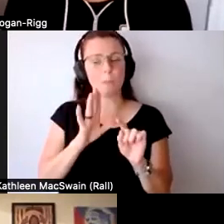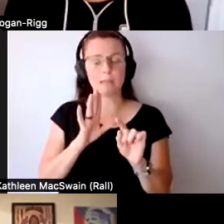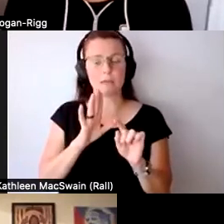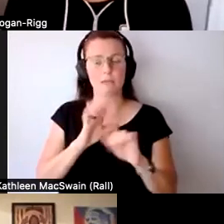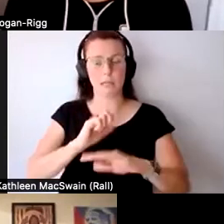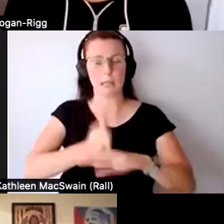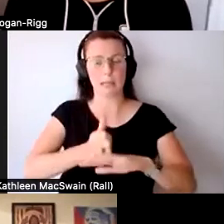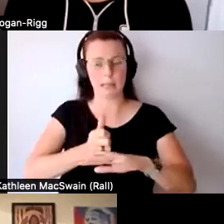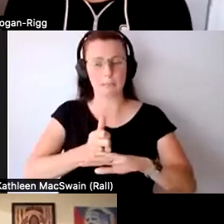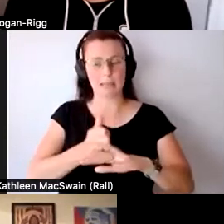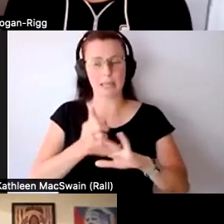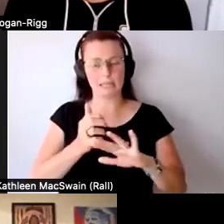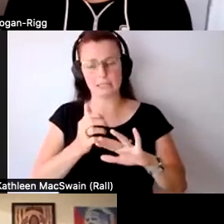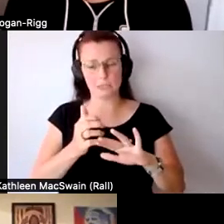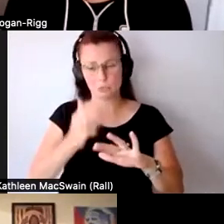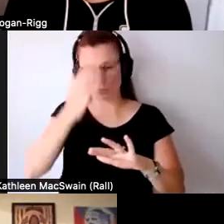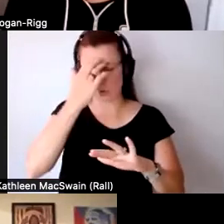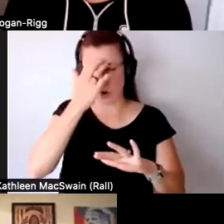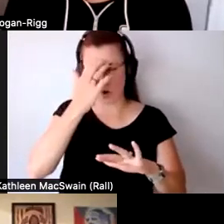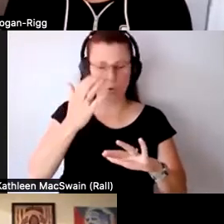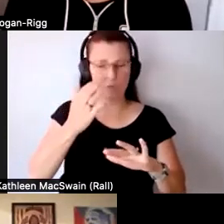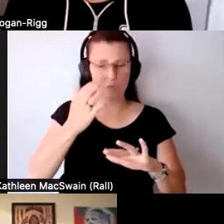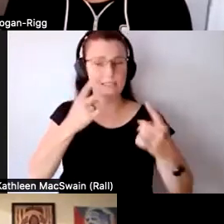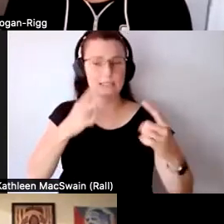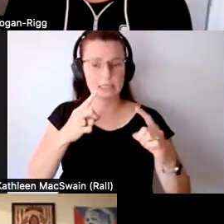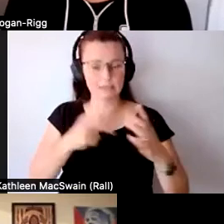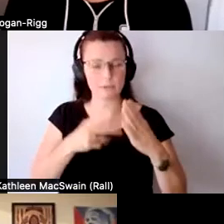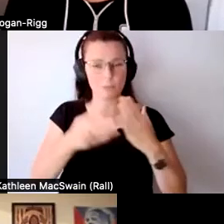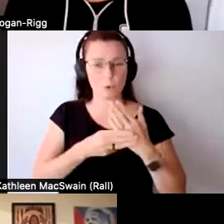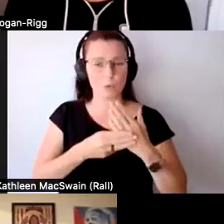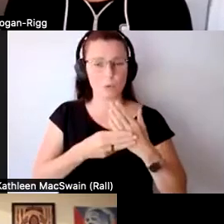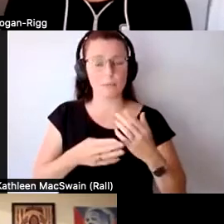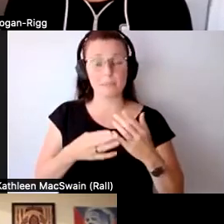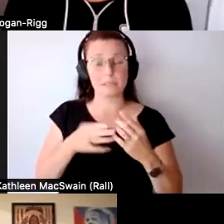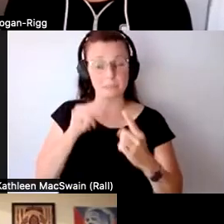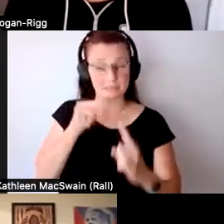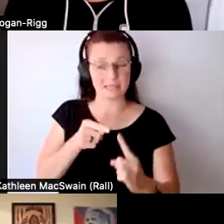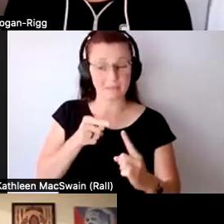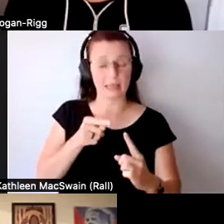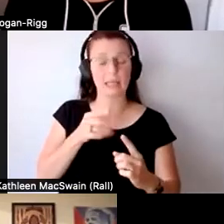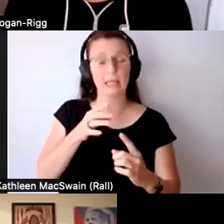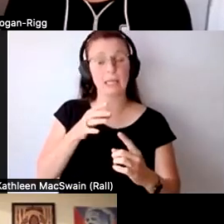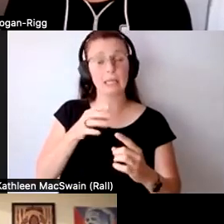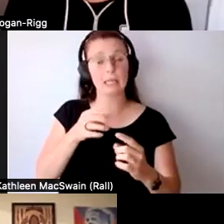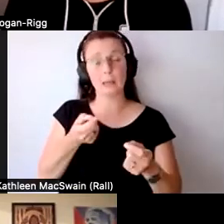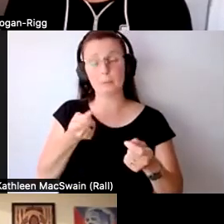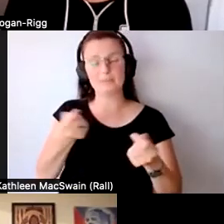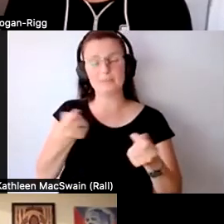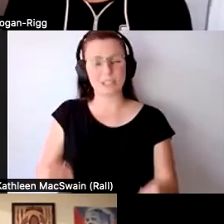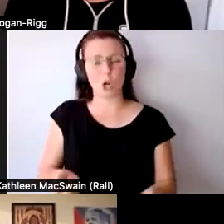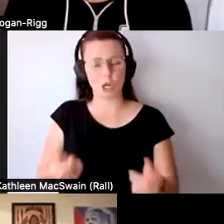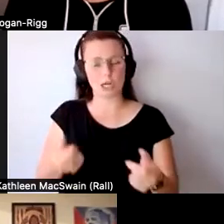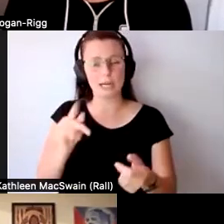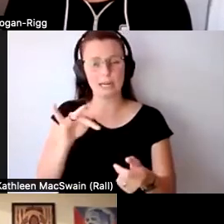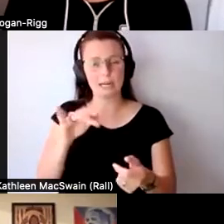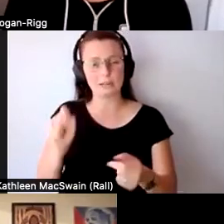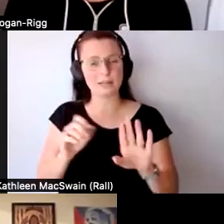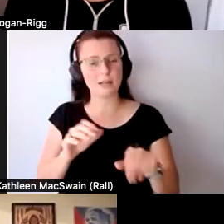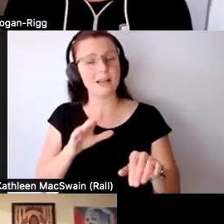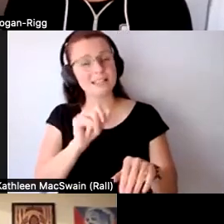discarded needles. Sam, you've already touched a bit on the decrease in needles in your area.